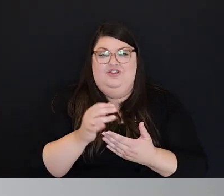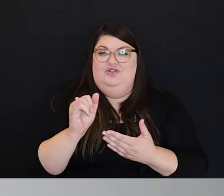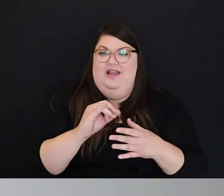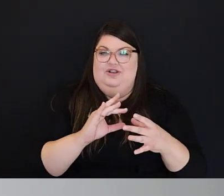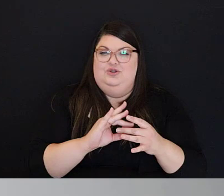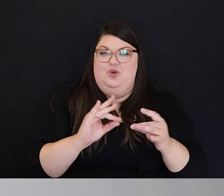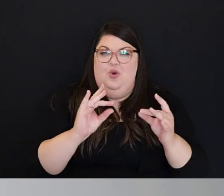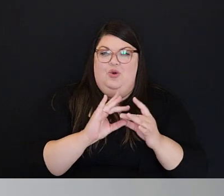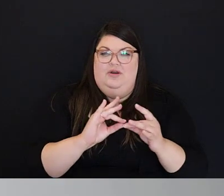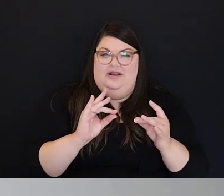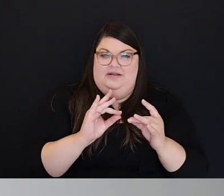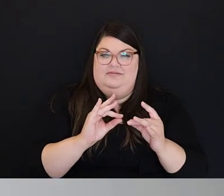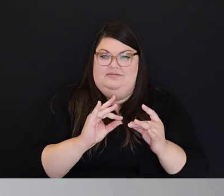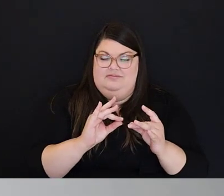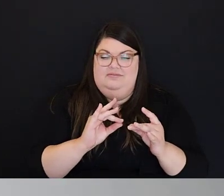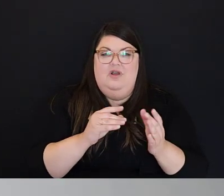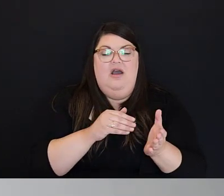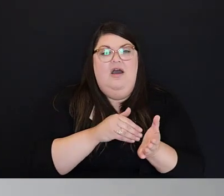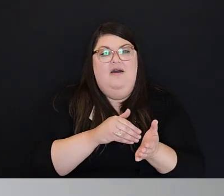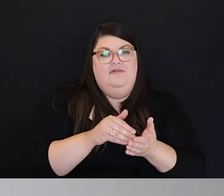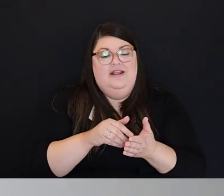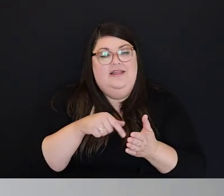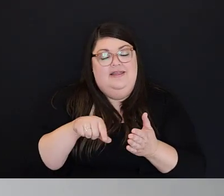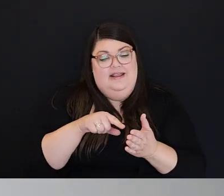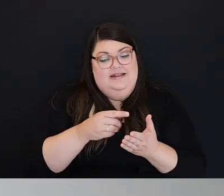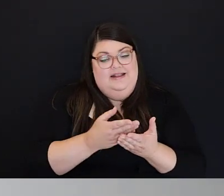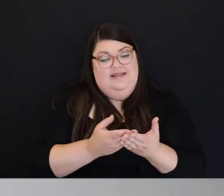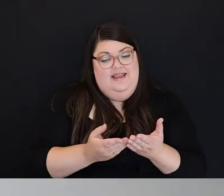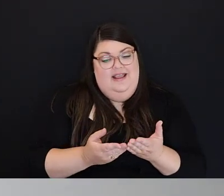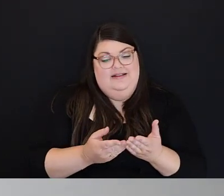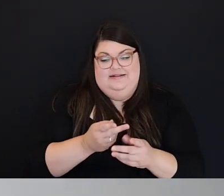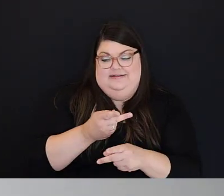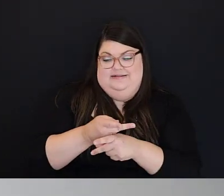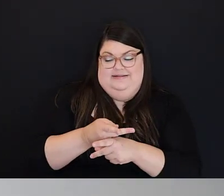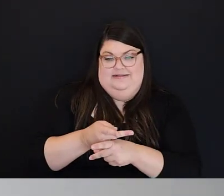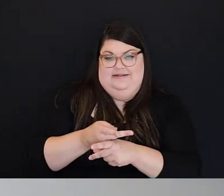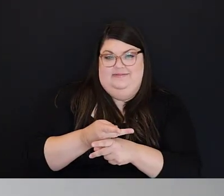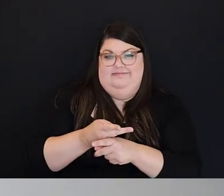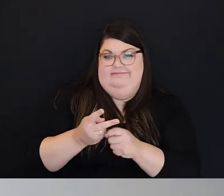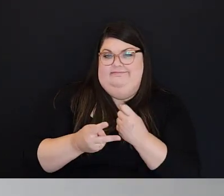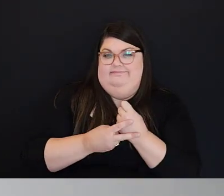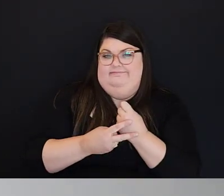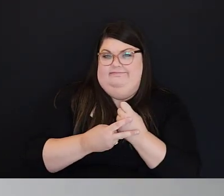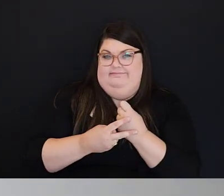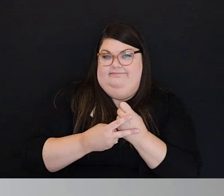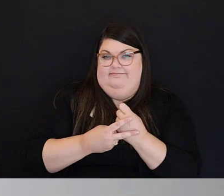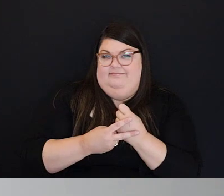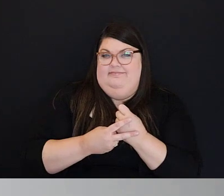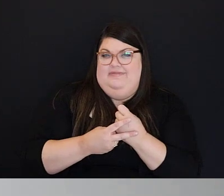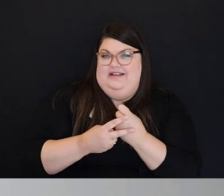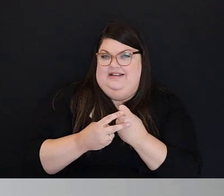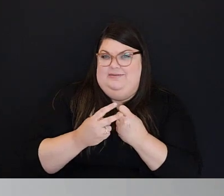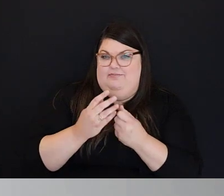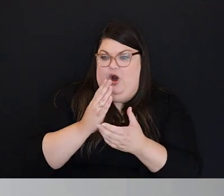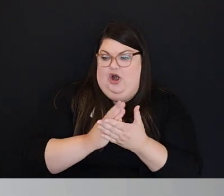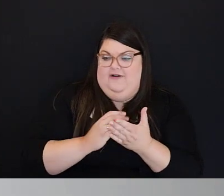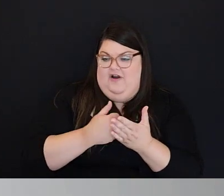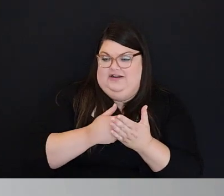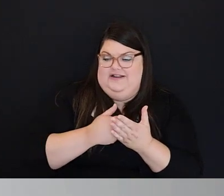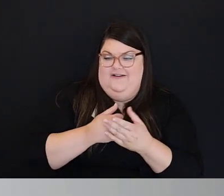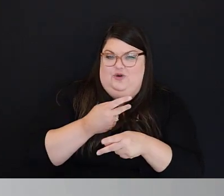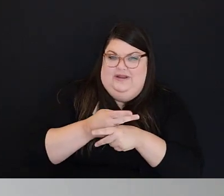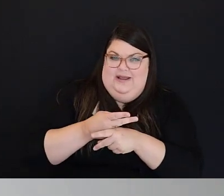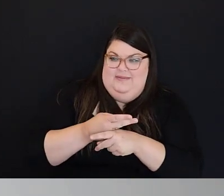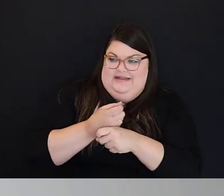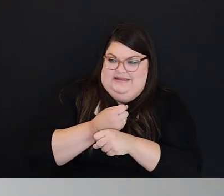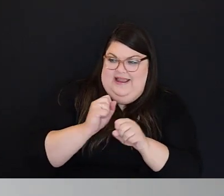stories, very often these things retain a part of ourselves to hold it safe, to keep it safe, the way that like